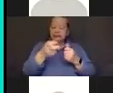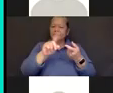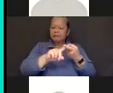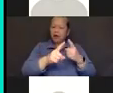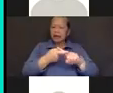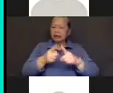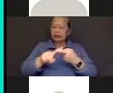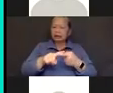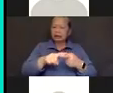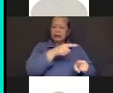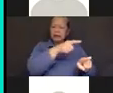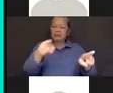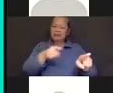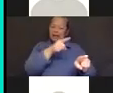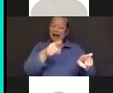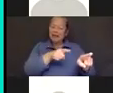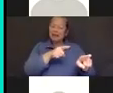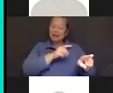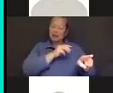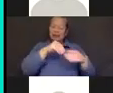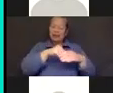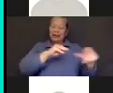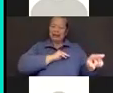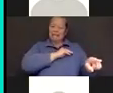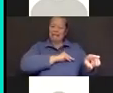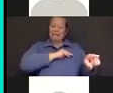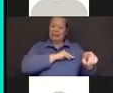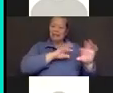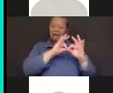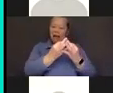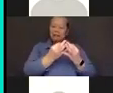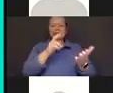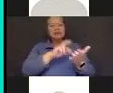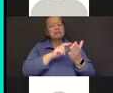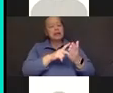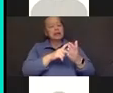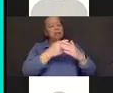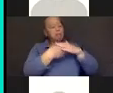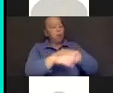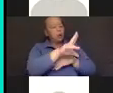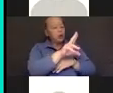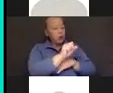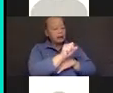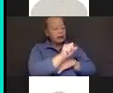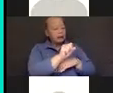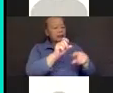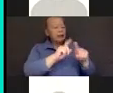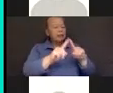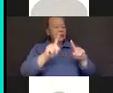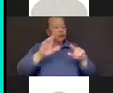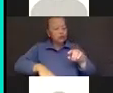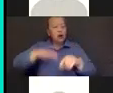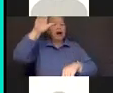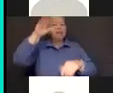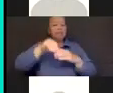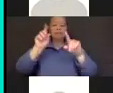were missionary kids. So they were born in the US, but spent most of their life in different countries because their